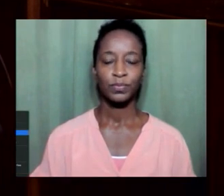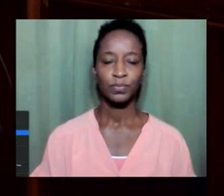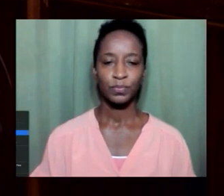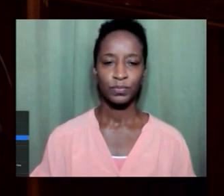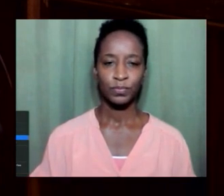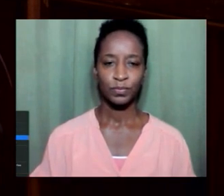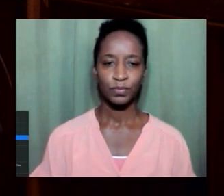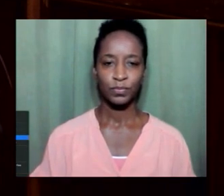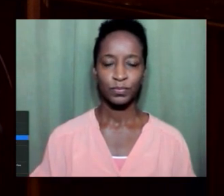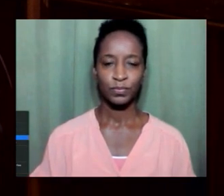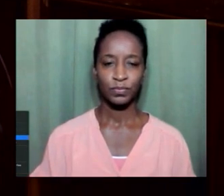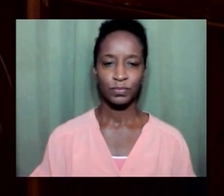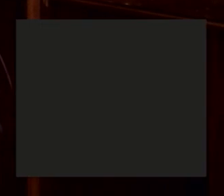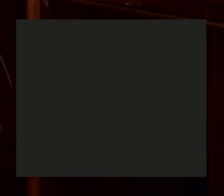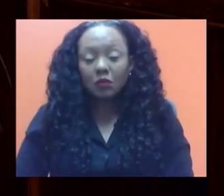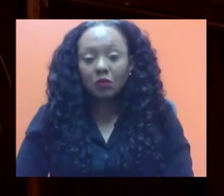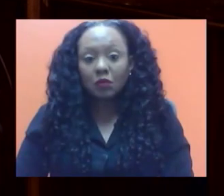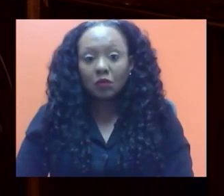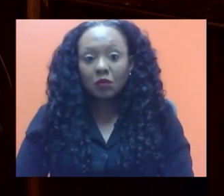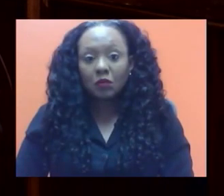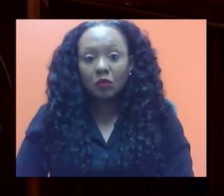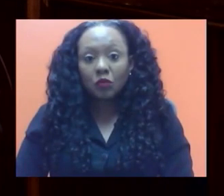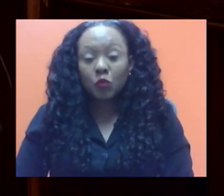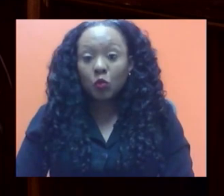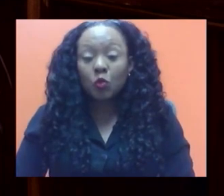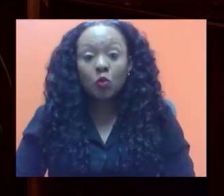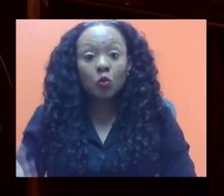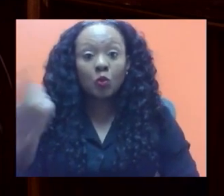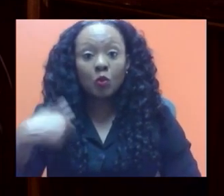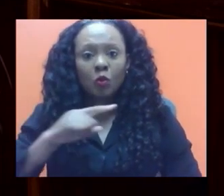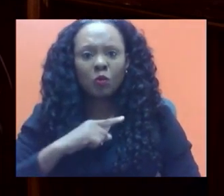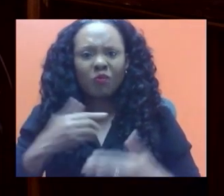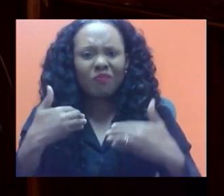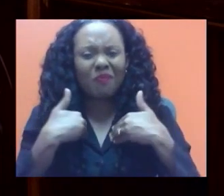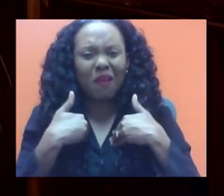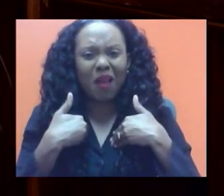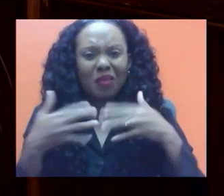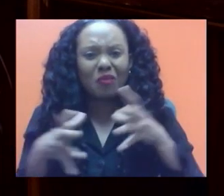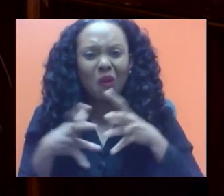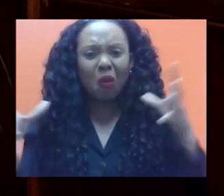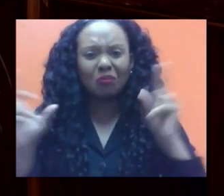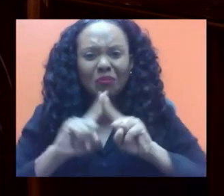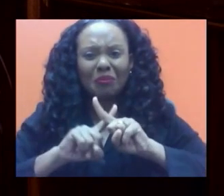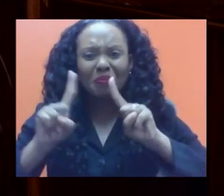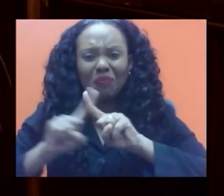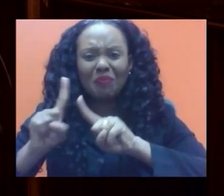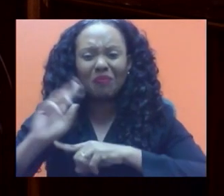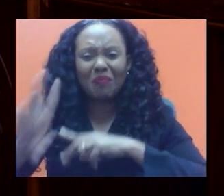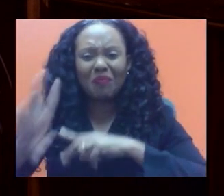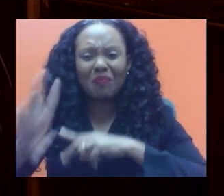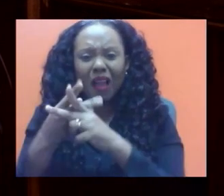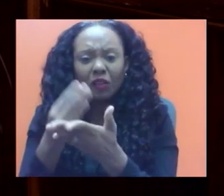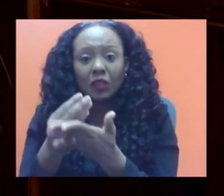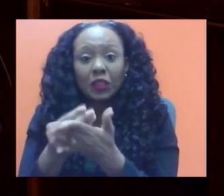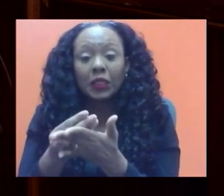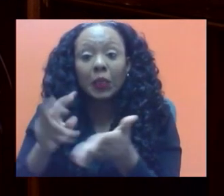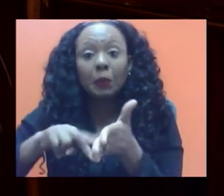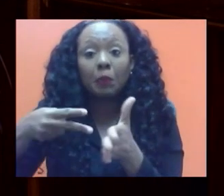we had what has now come to be called adversarial financing. In other words, not paying your debts.